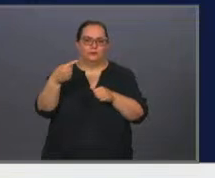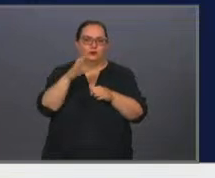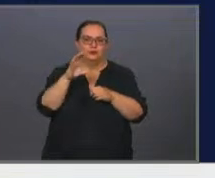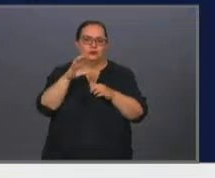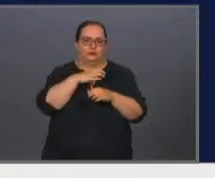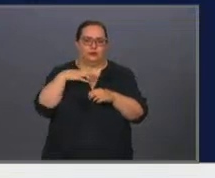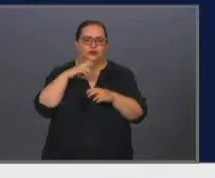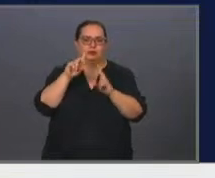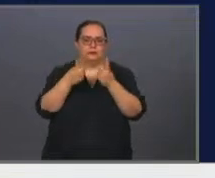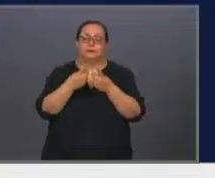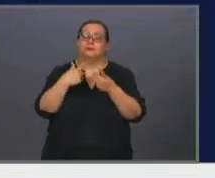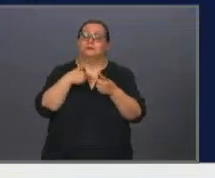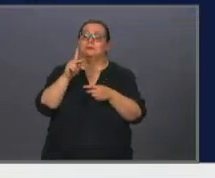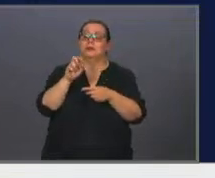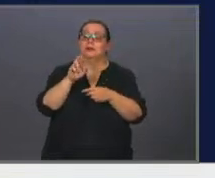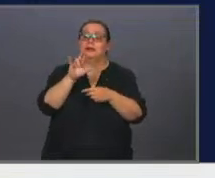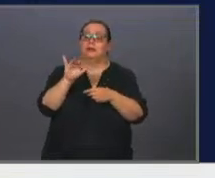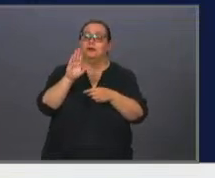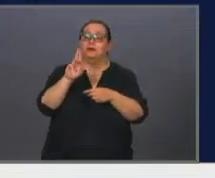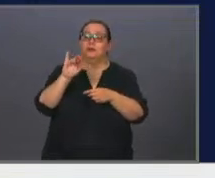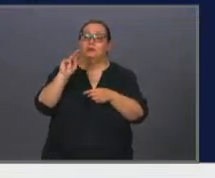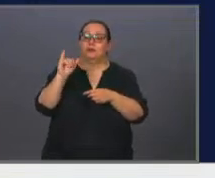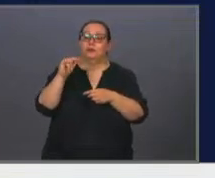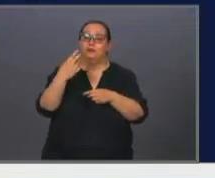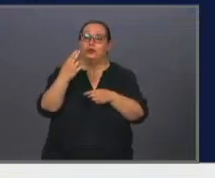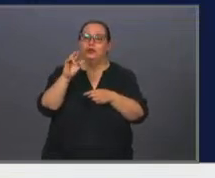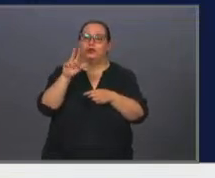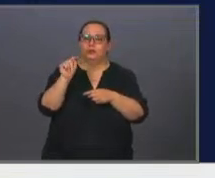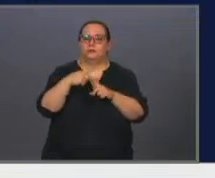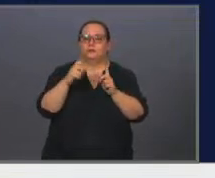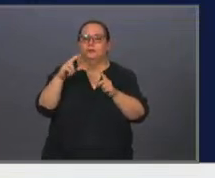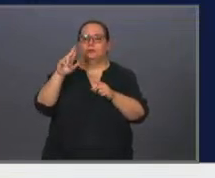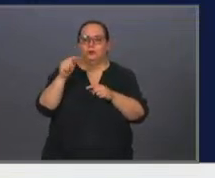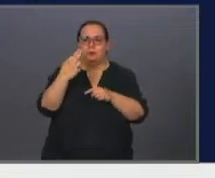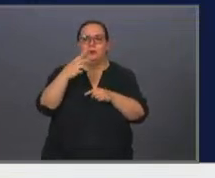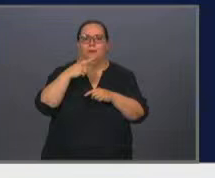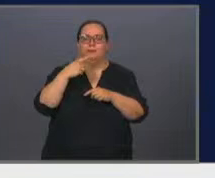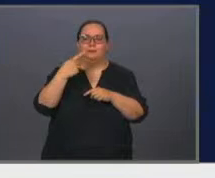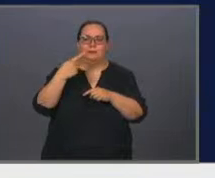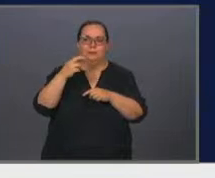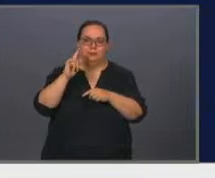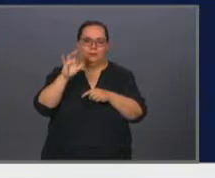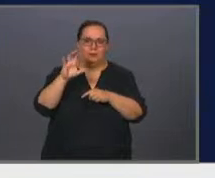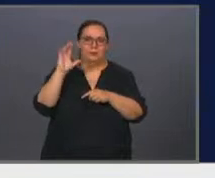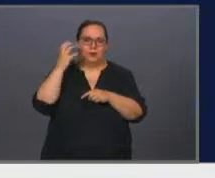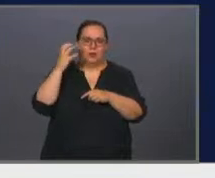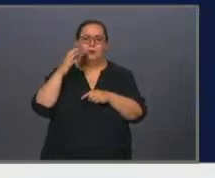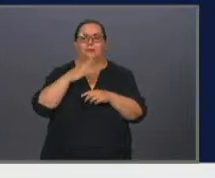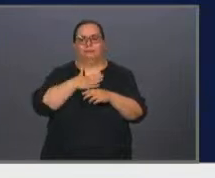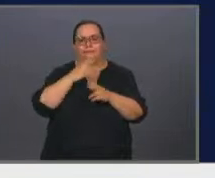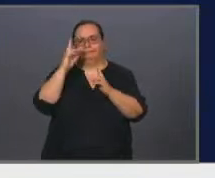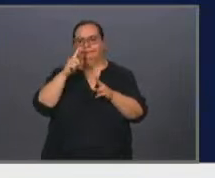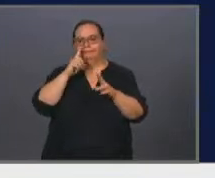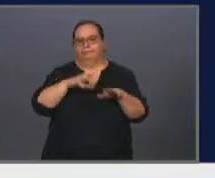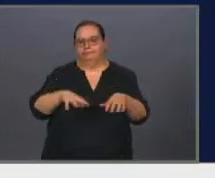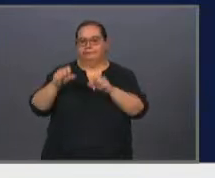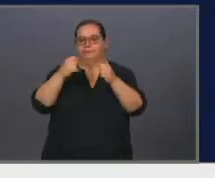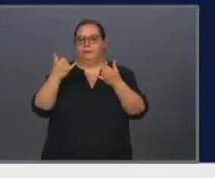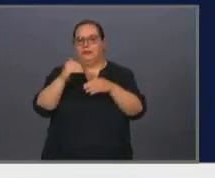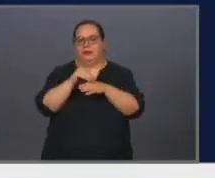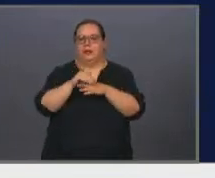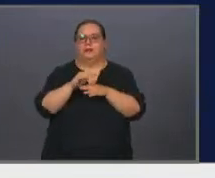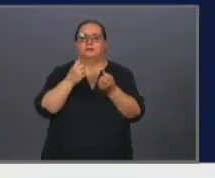from Utah Public Radio, and it's my pleasure to moderate tonight's exchange, which is sponsored by the Utah Debate Commission, an